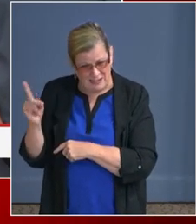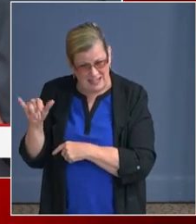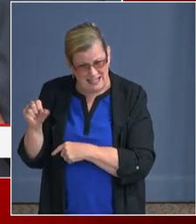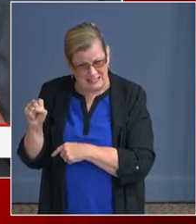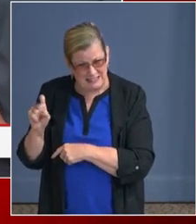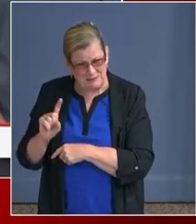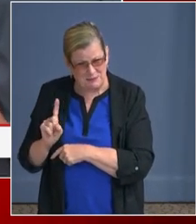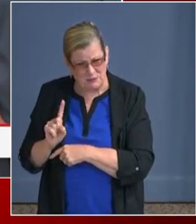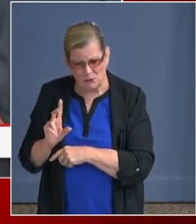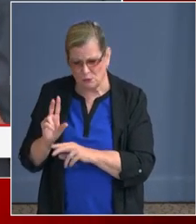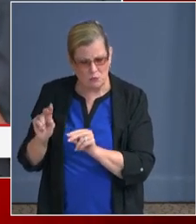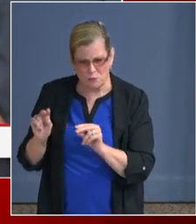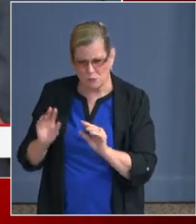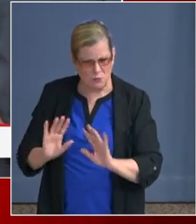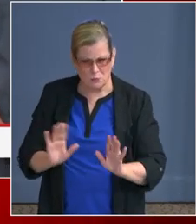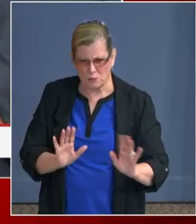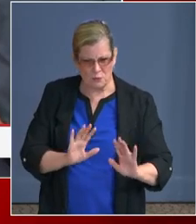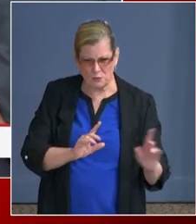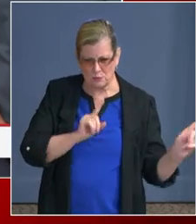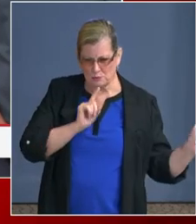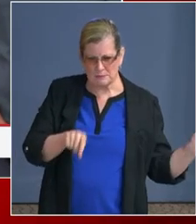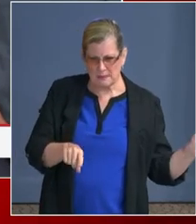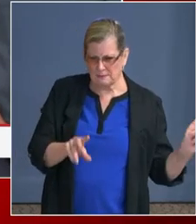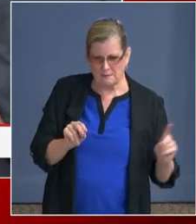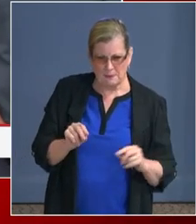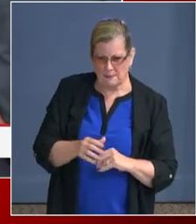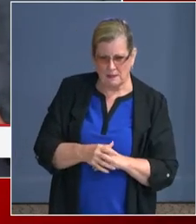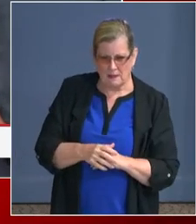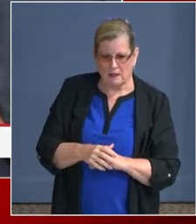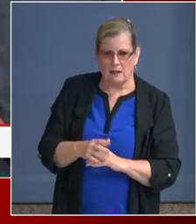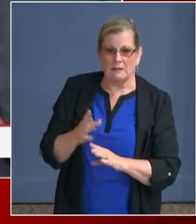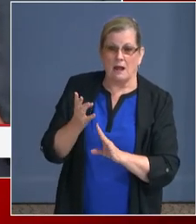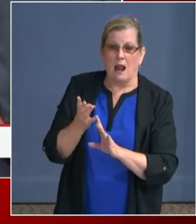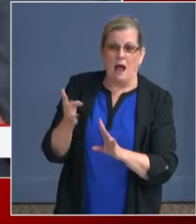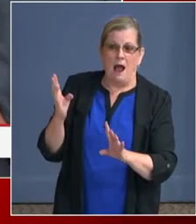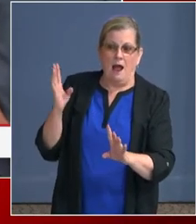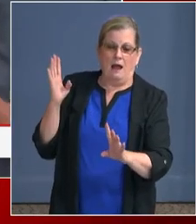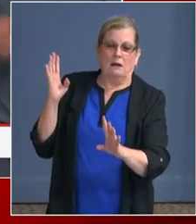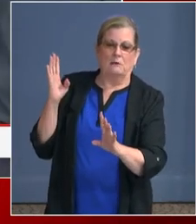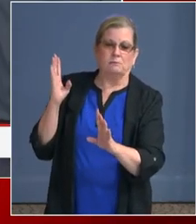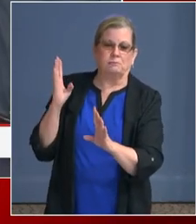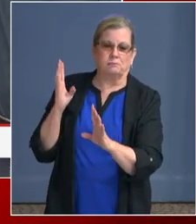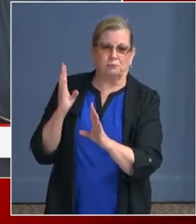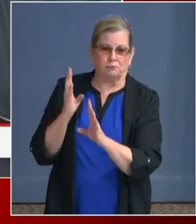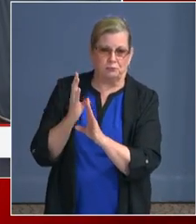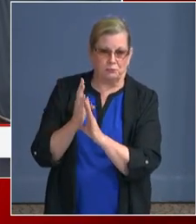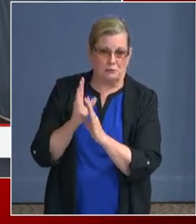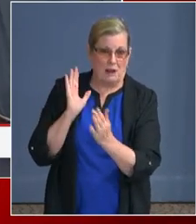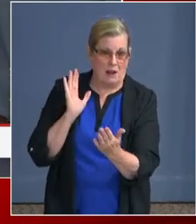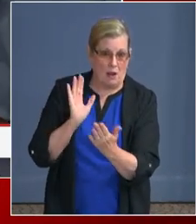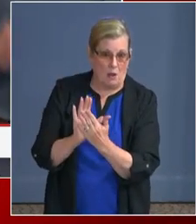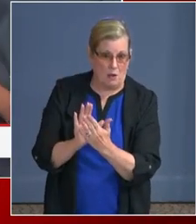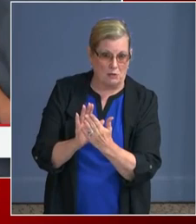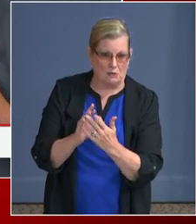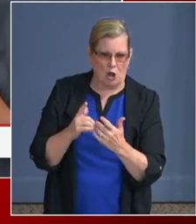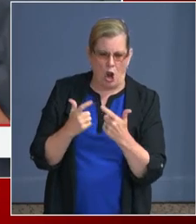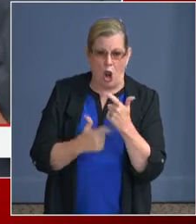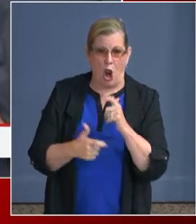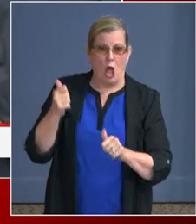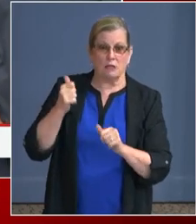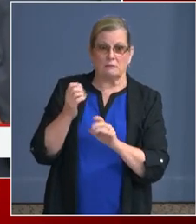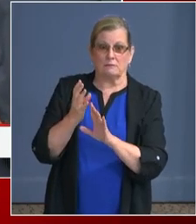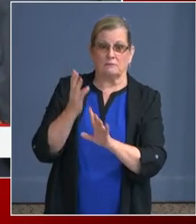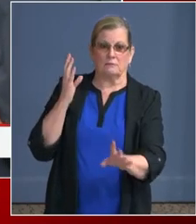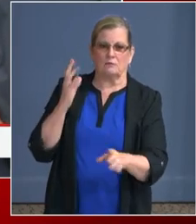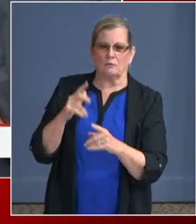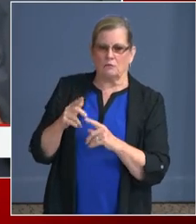we're getting ourselves back down into our 3 to 5 day. We had a period of time where we were longer than the 3 to 5 day, but we're getting all of those